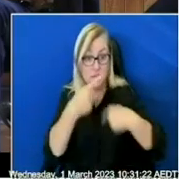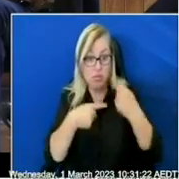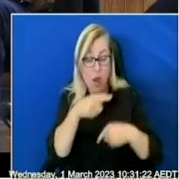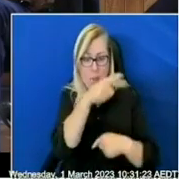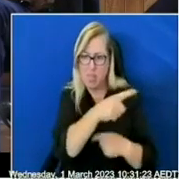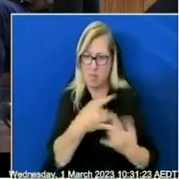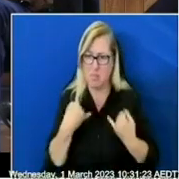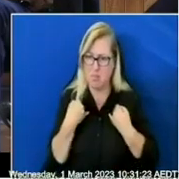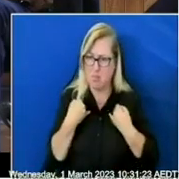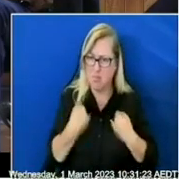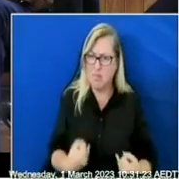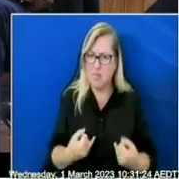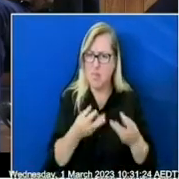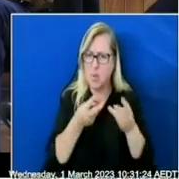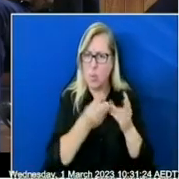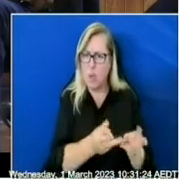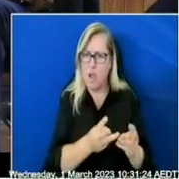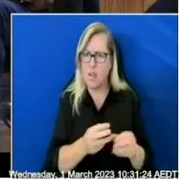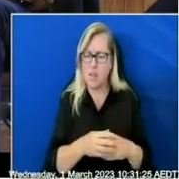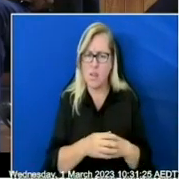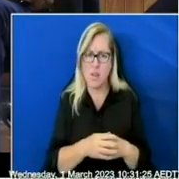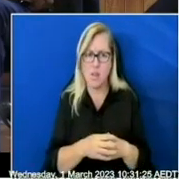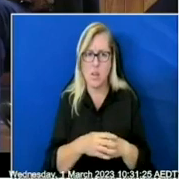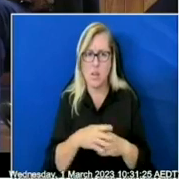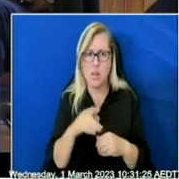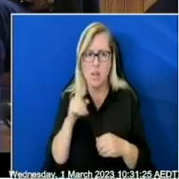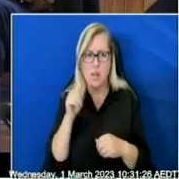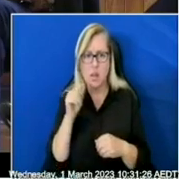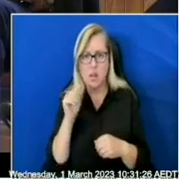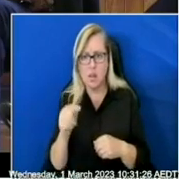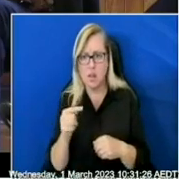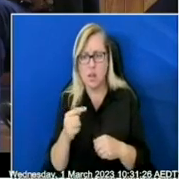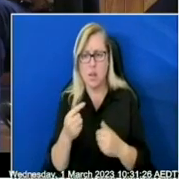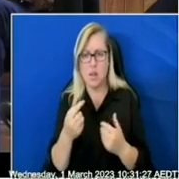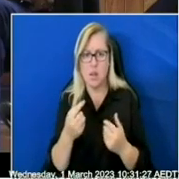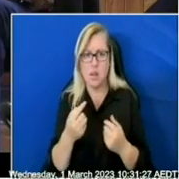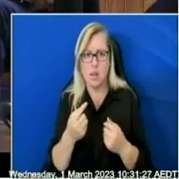good. Yeah. She's not underweight, she's healthy.